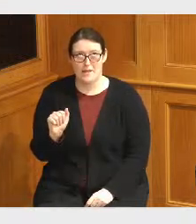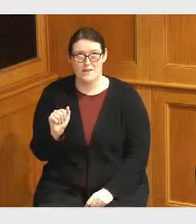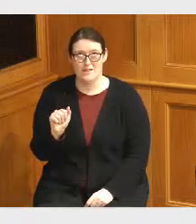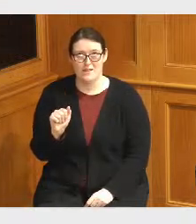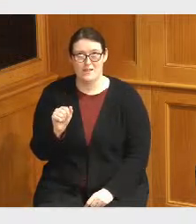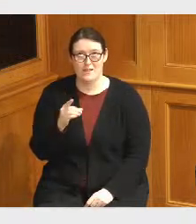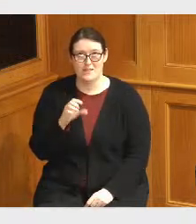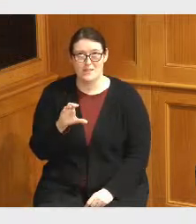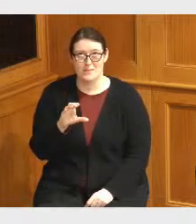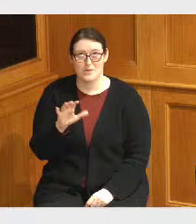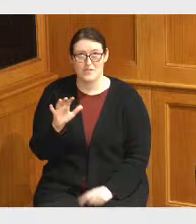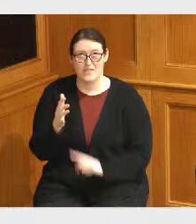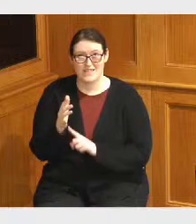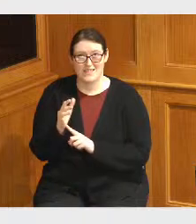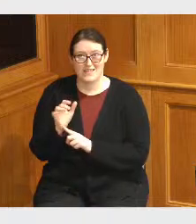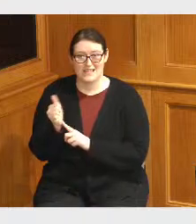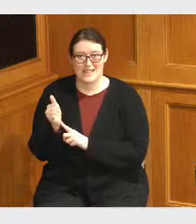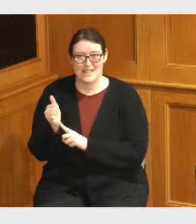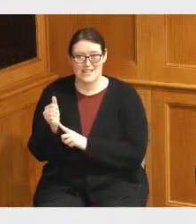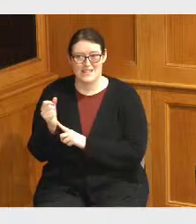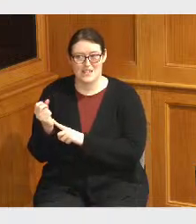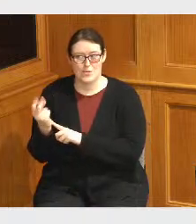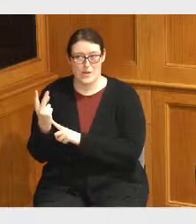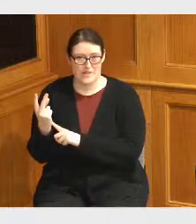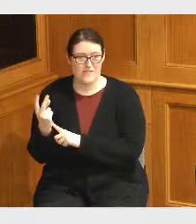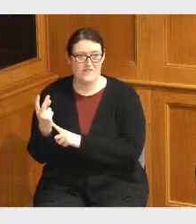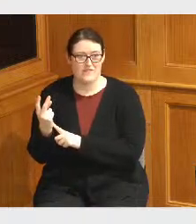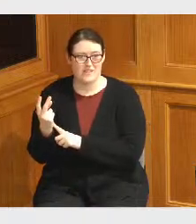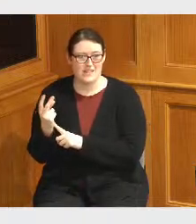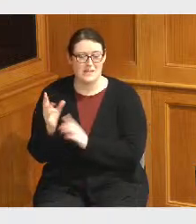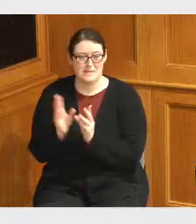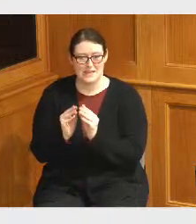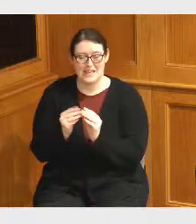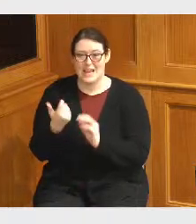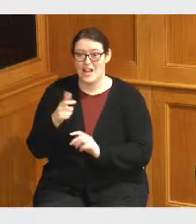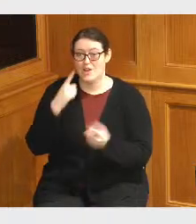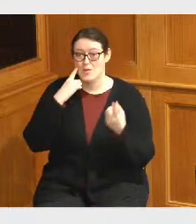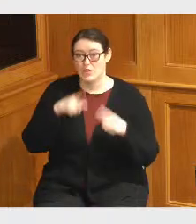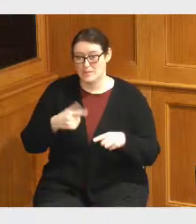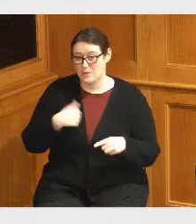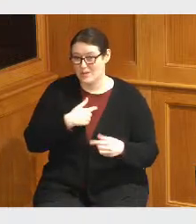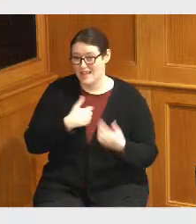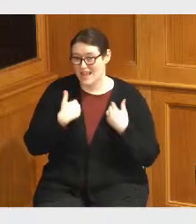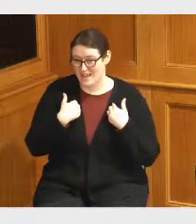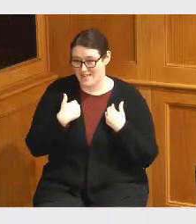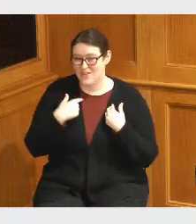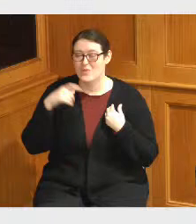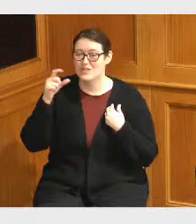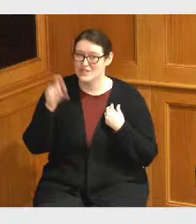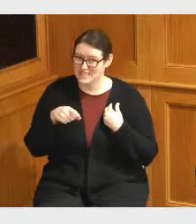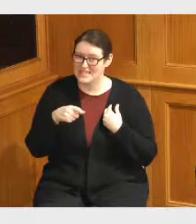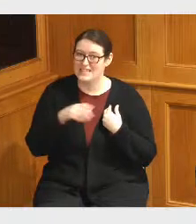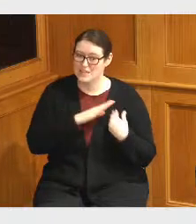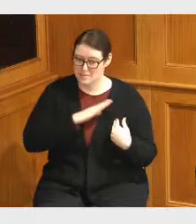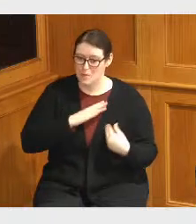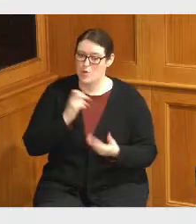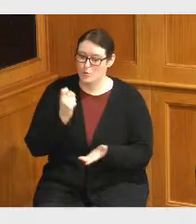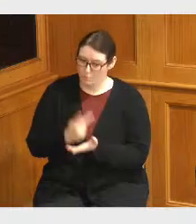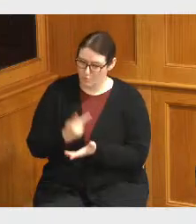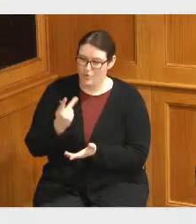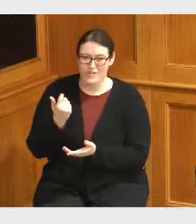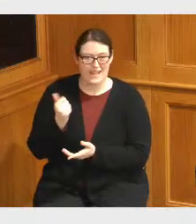10th, 12th meeting, because any agreements that we have, and we would have to have the board approve